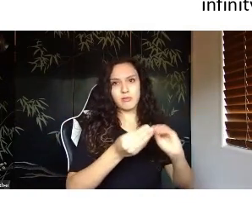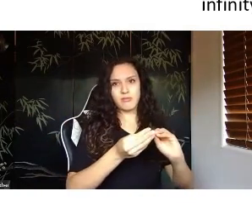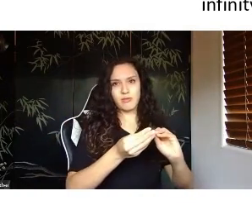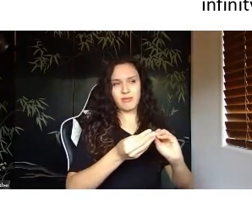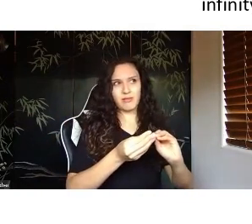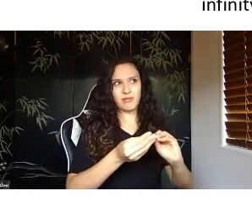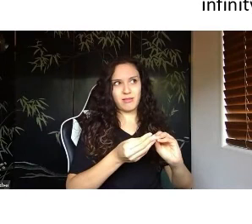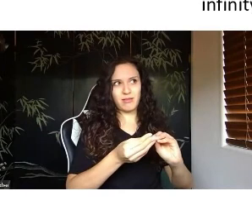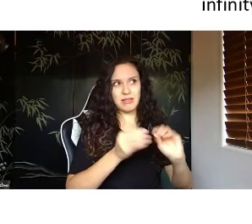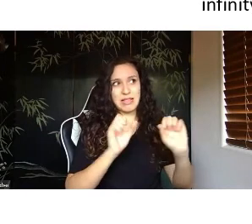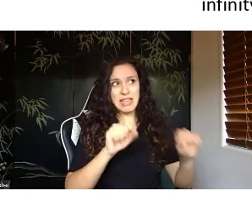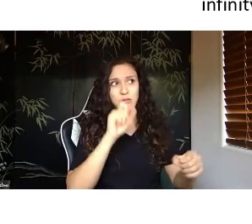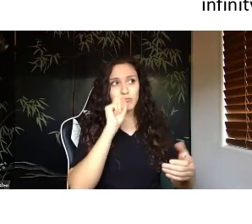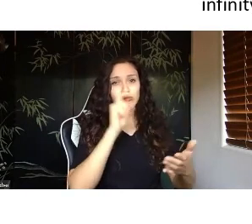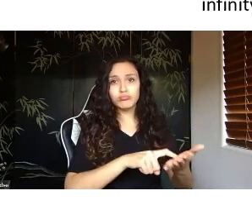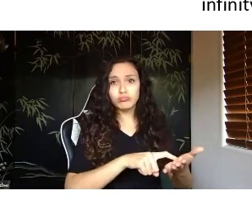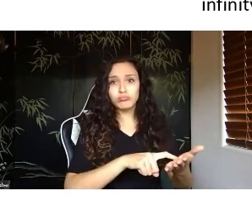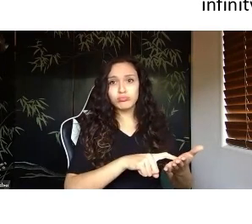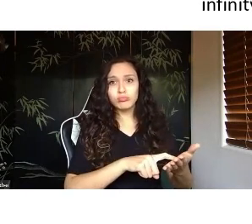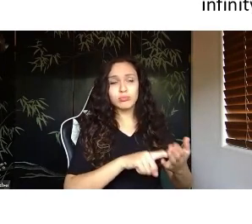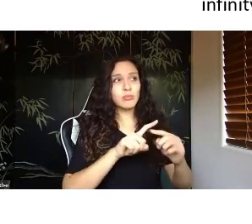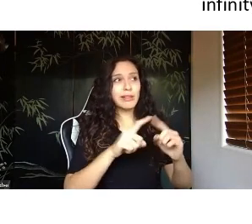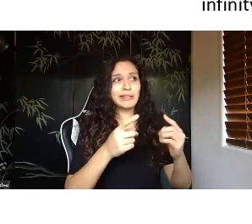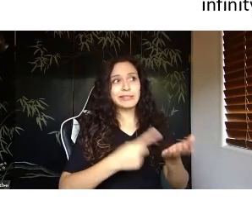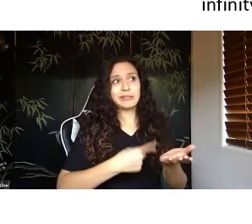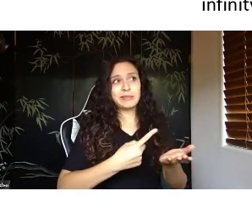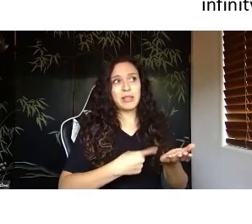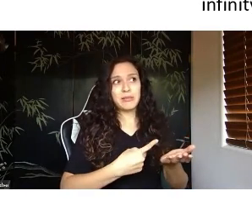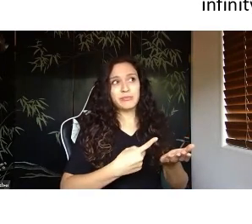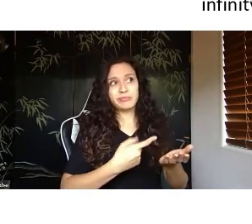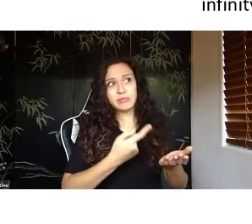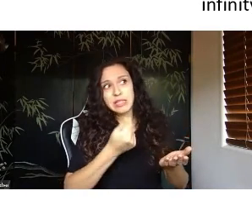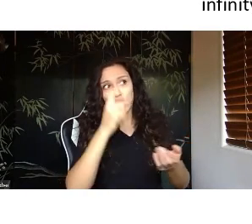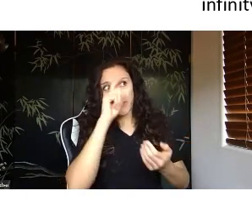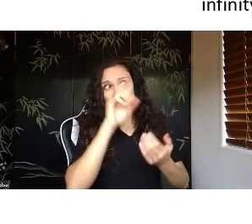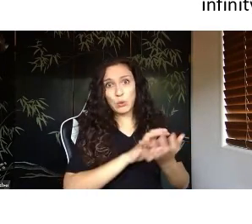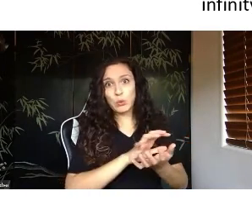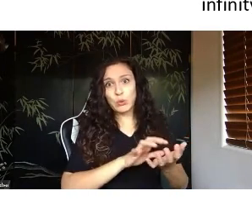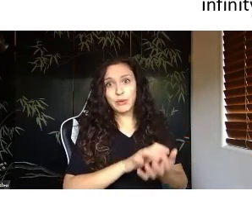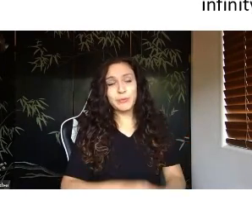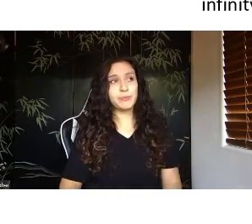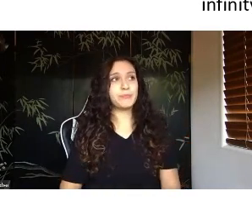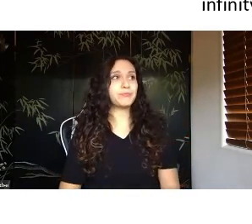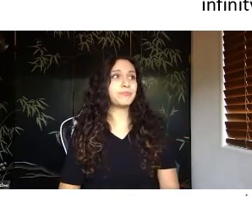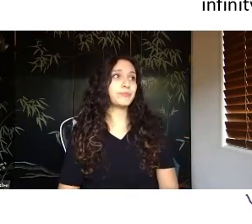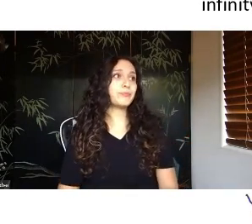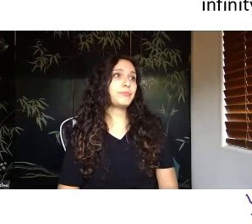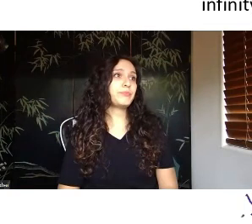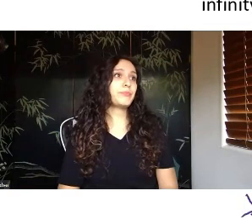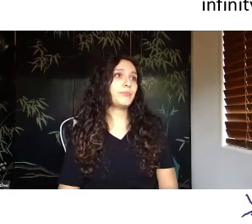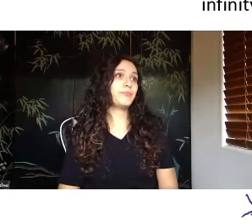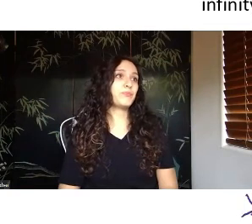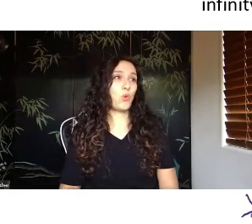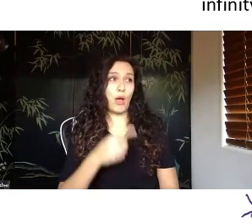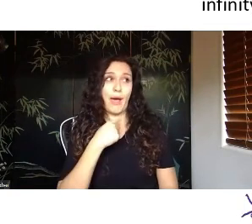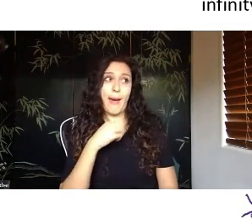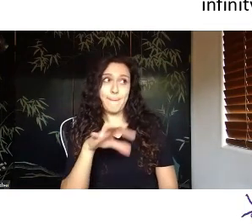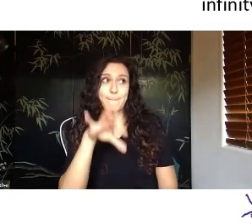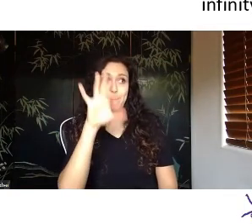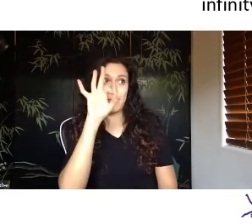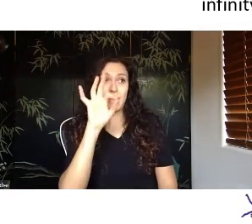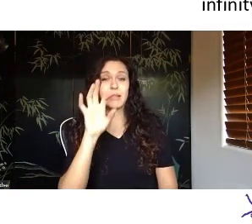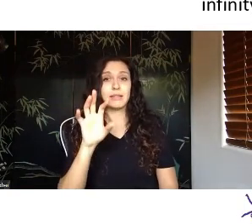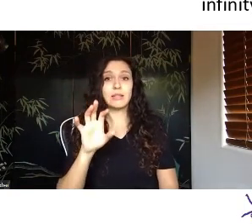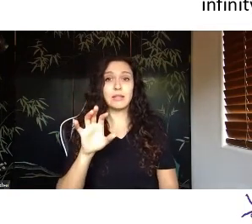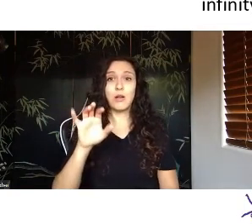so easy. Okay, so this is the one I want. So I'm gonna do y over x